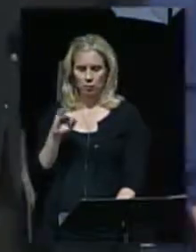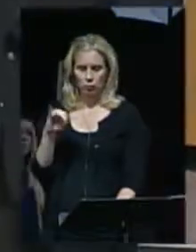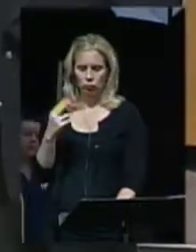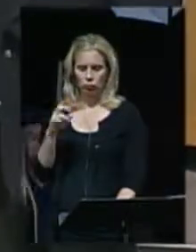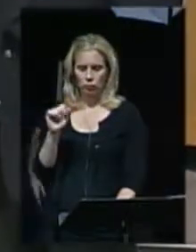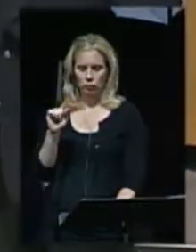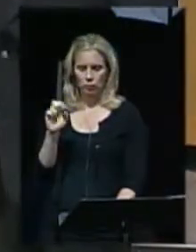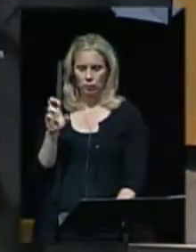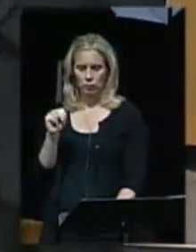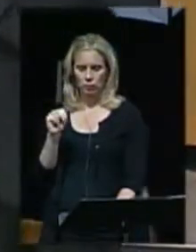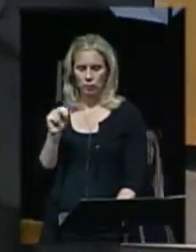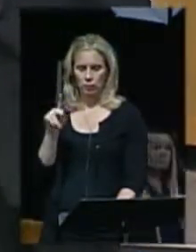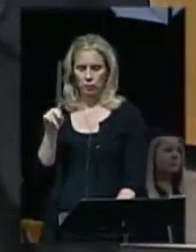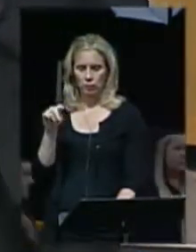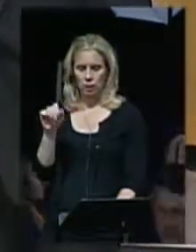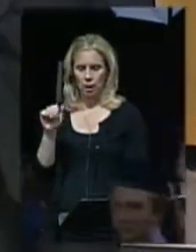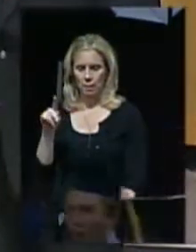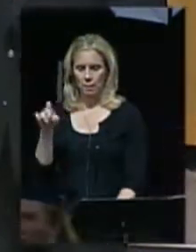Justin Tappy.